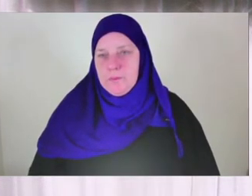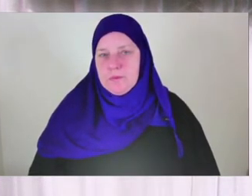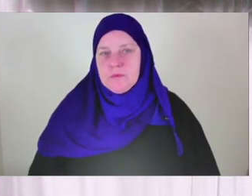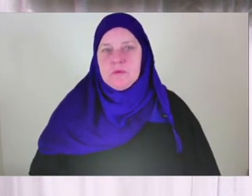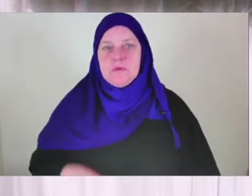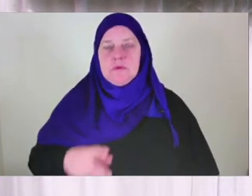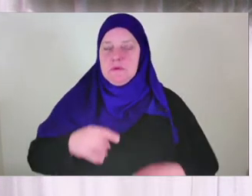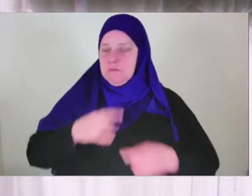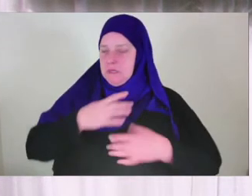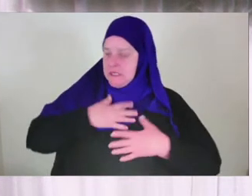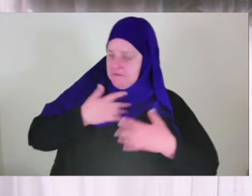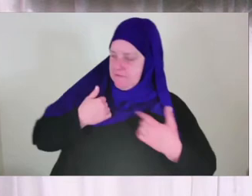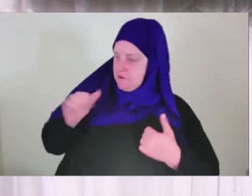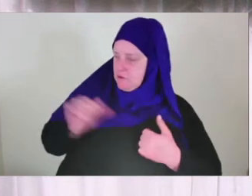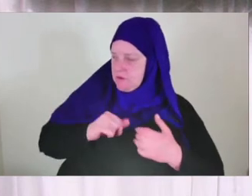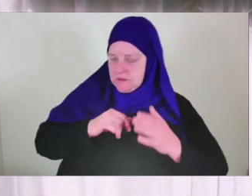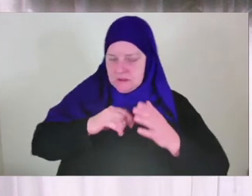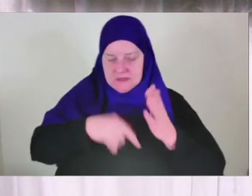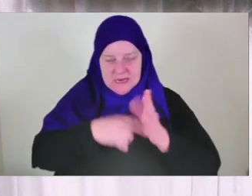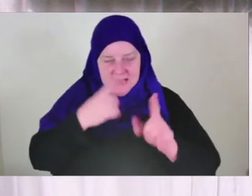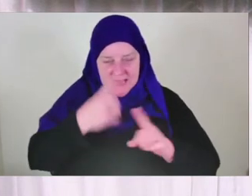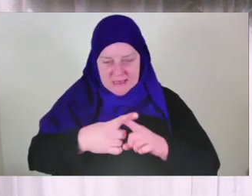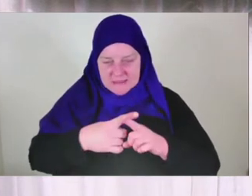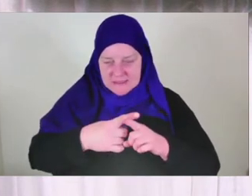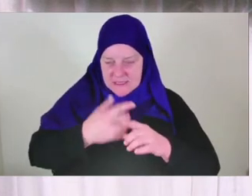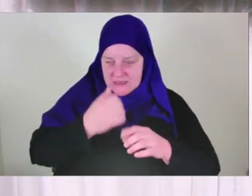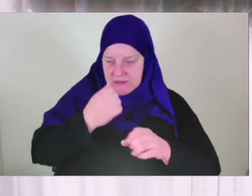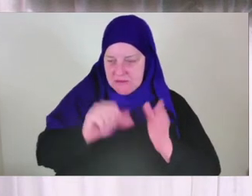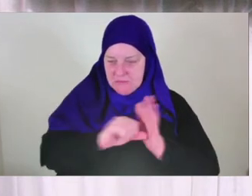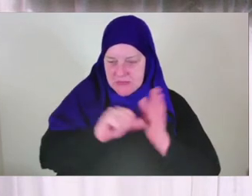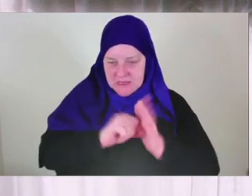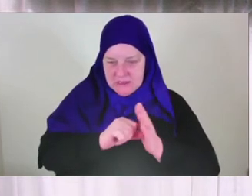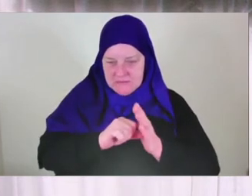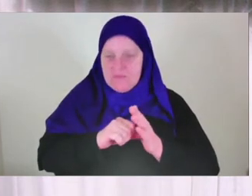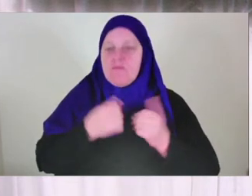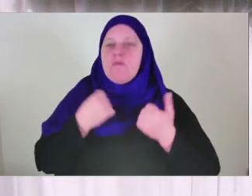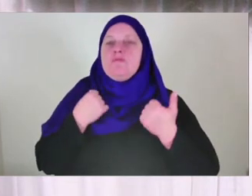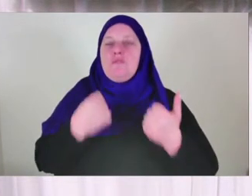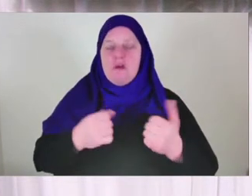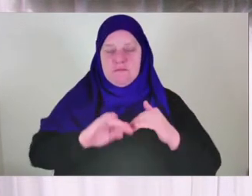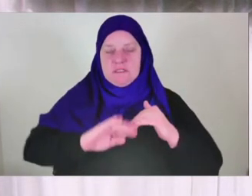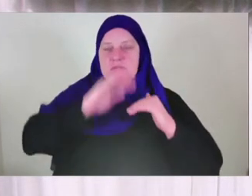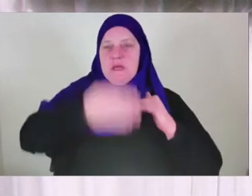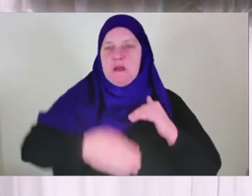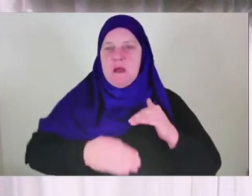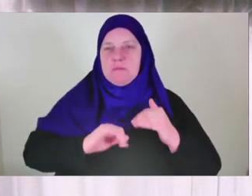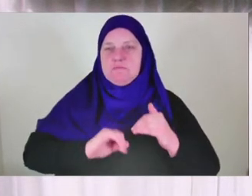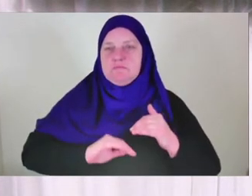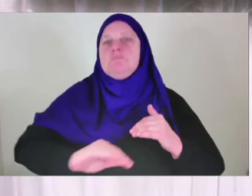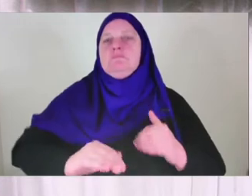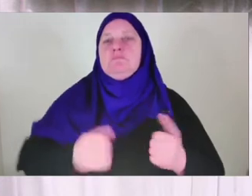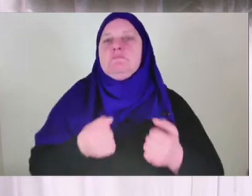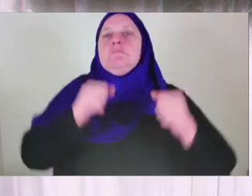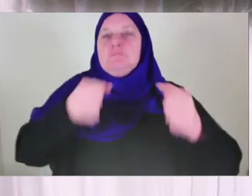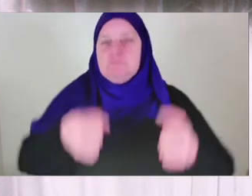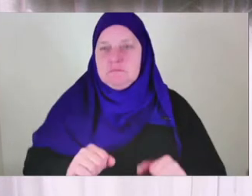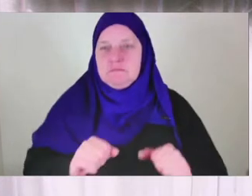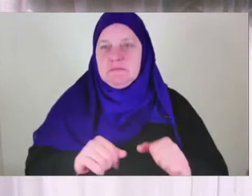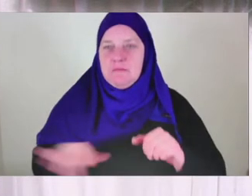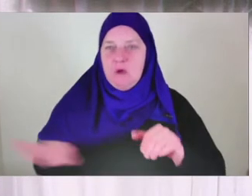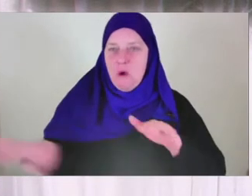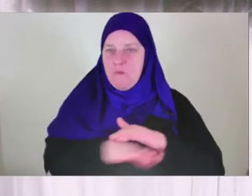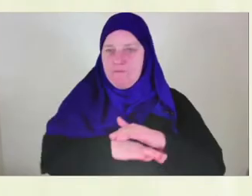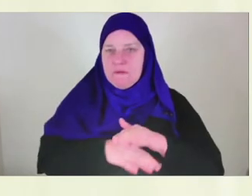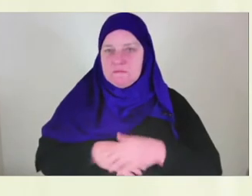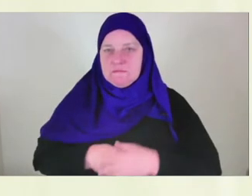the all the things I don't like in this world. You know? Yeah. So I'll be using it for what I think is necessary.